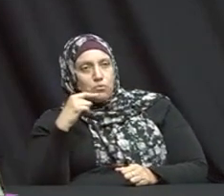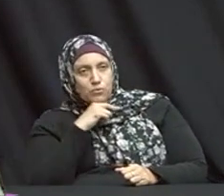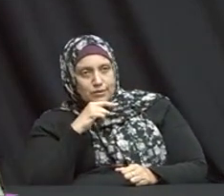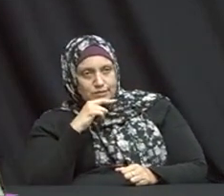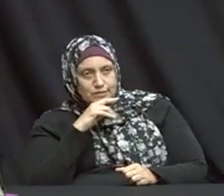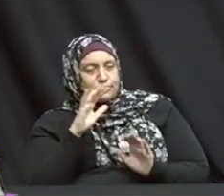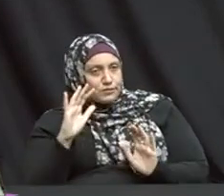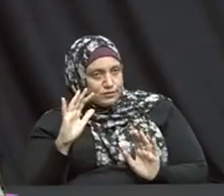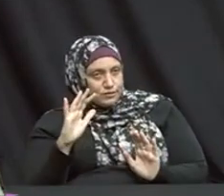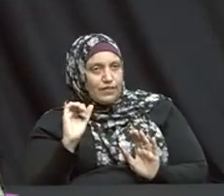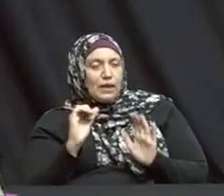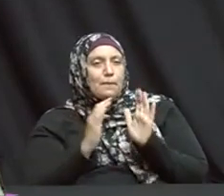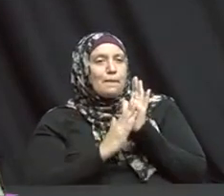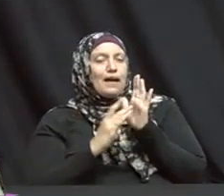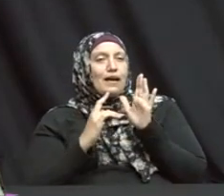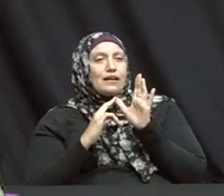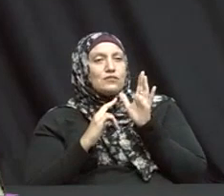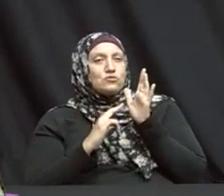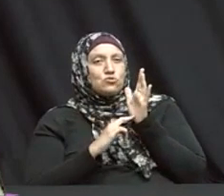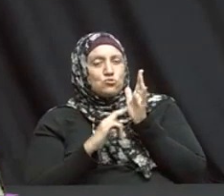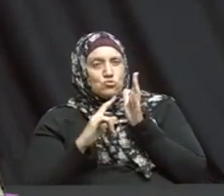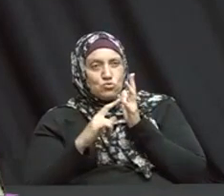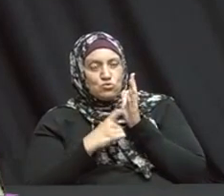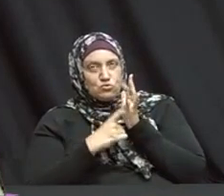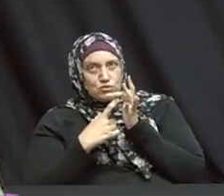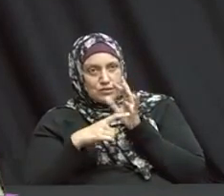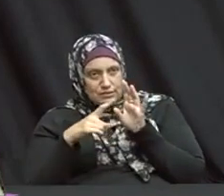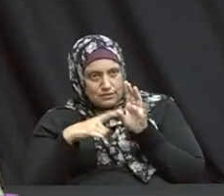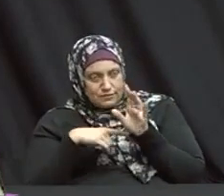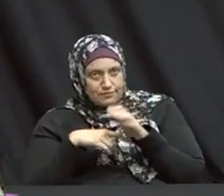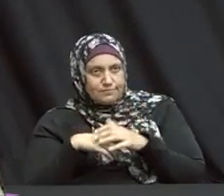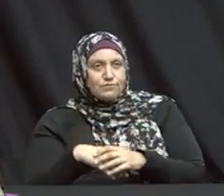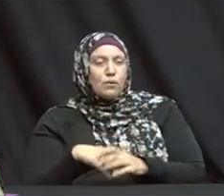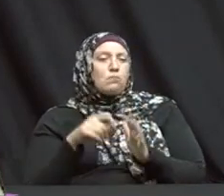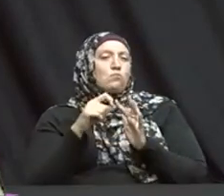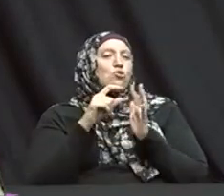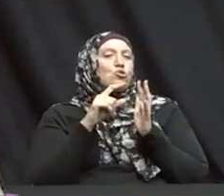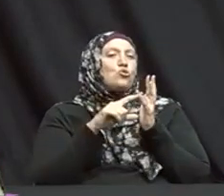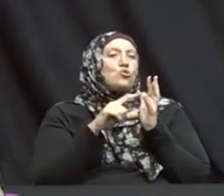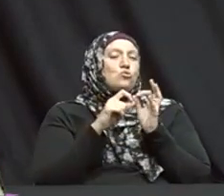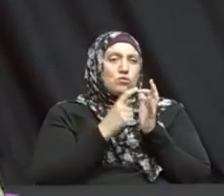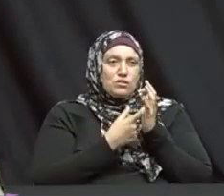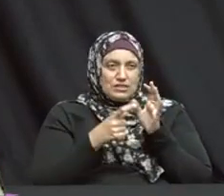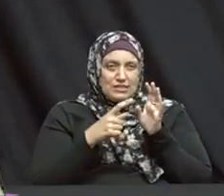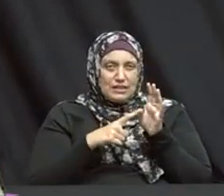Surah An-Nisa. And usually they calculated age of 18.